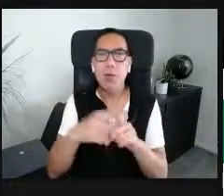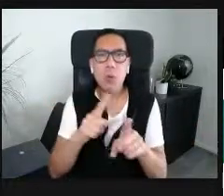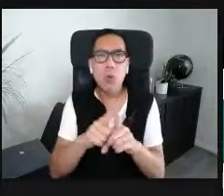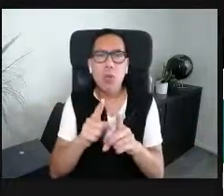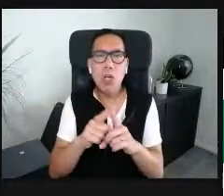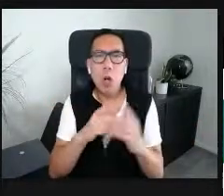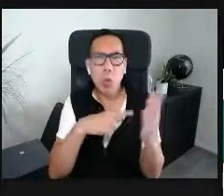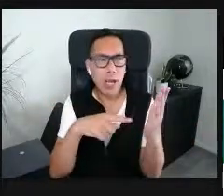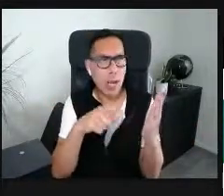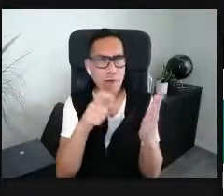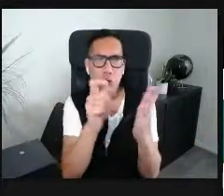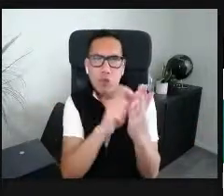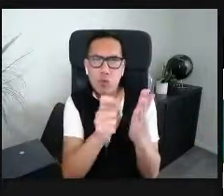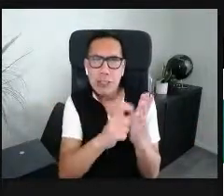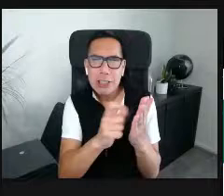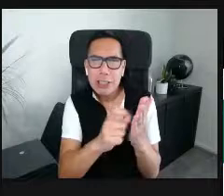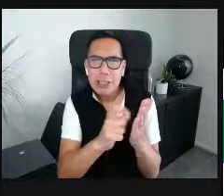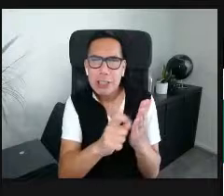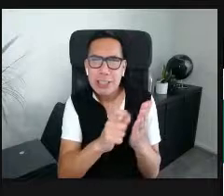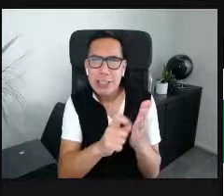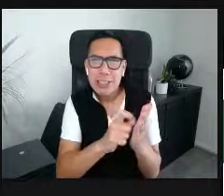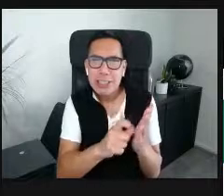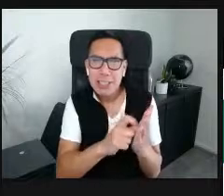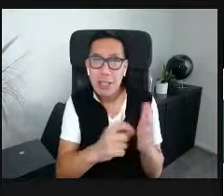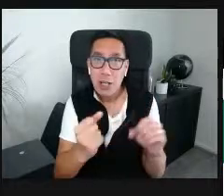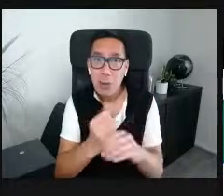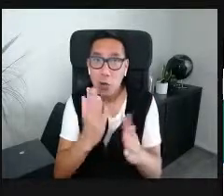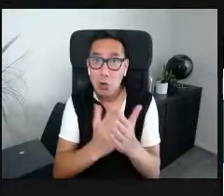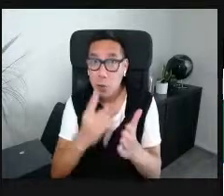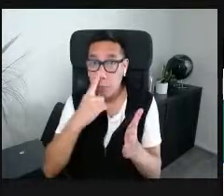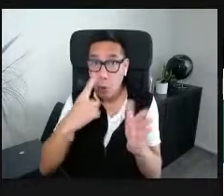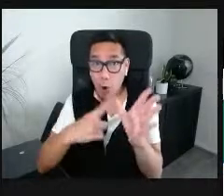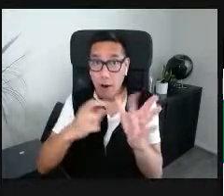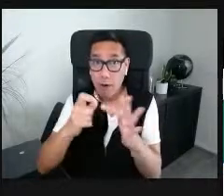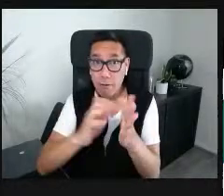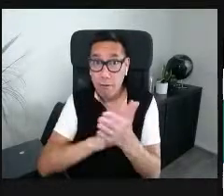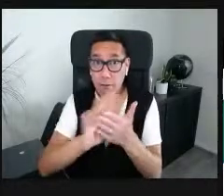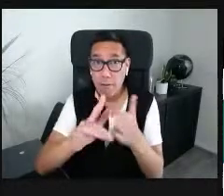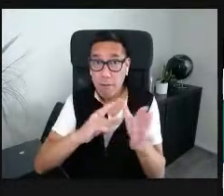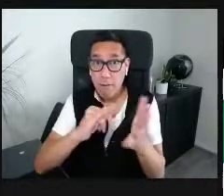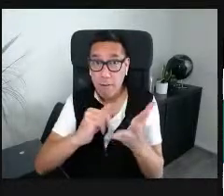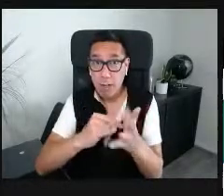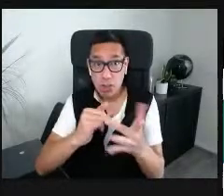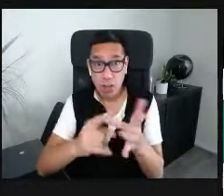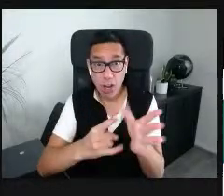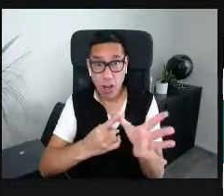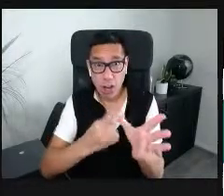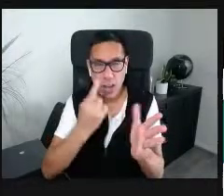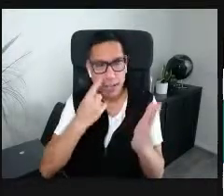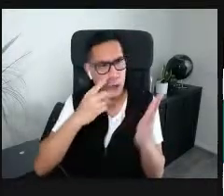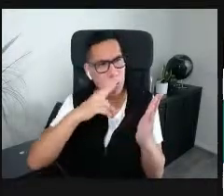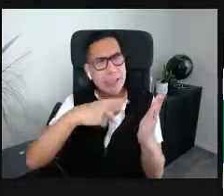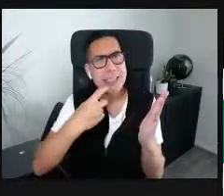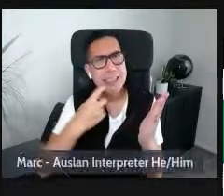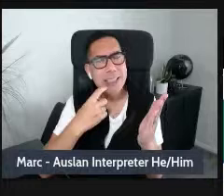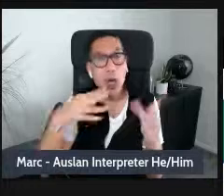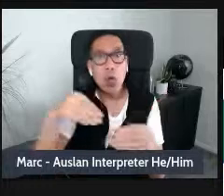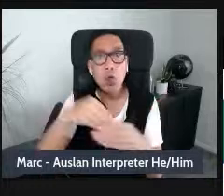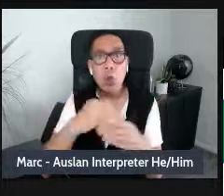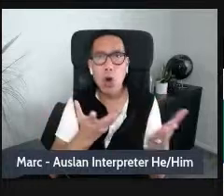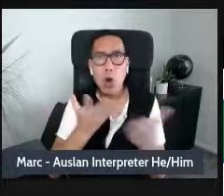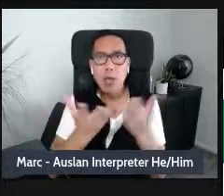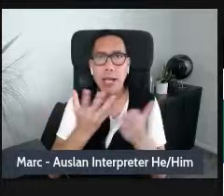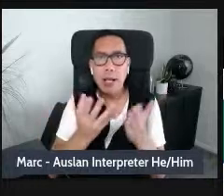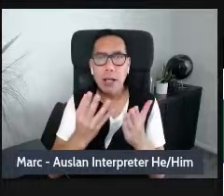are readable for people with aphasia, including a recipe book. We've put extra built-in support